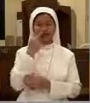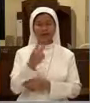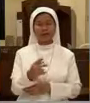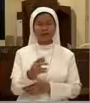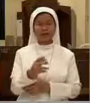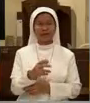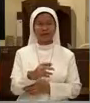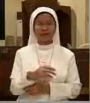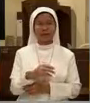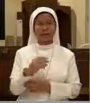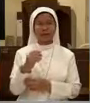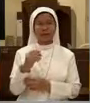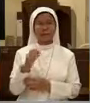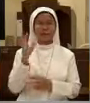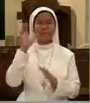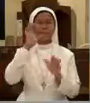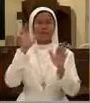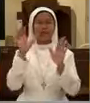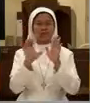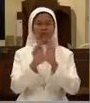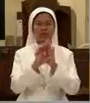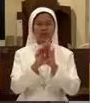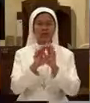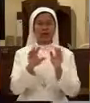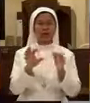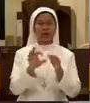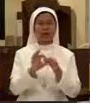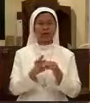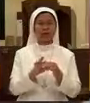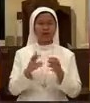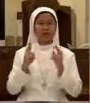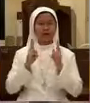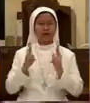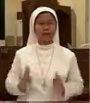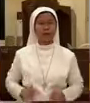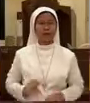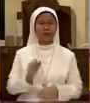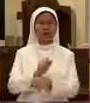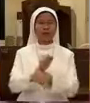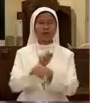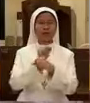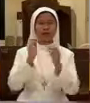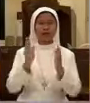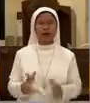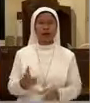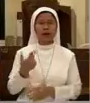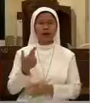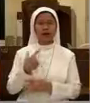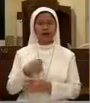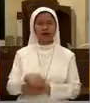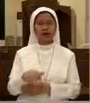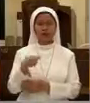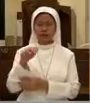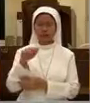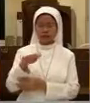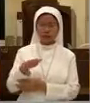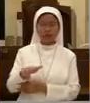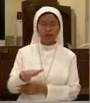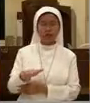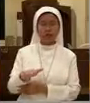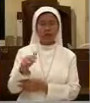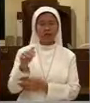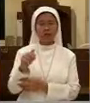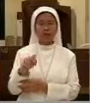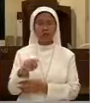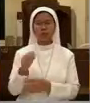dito na isang health worker. No? Kasi merong isang bata na with Down syndrome na hirap